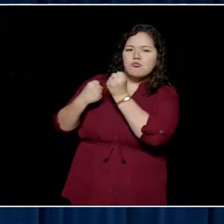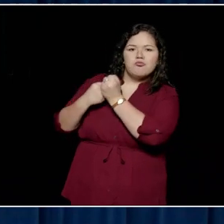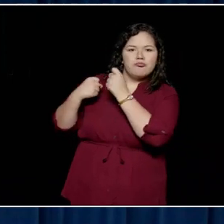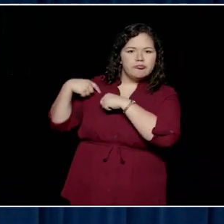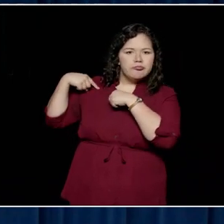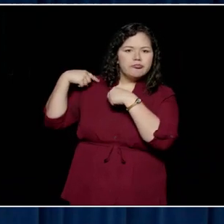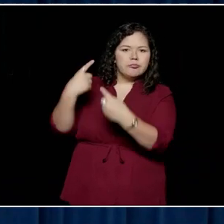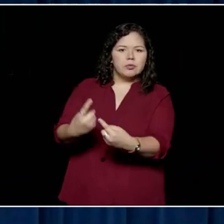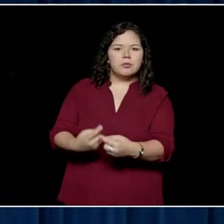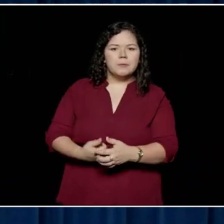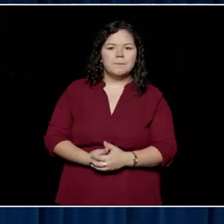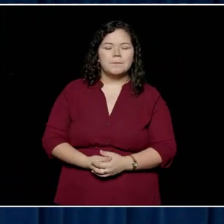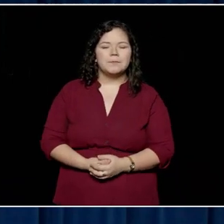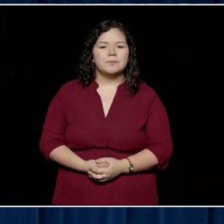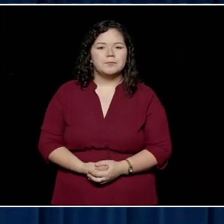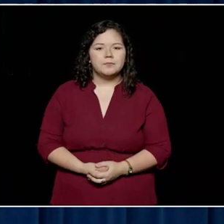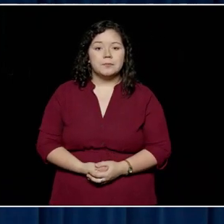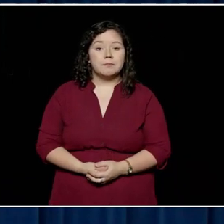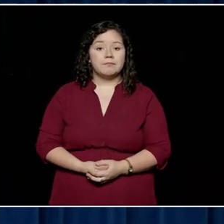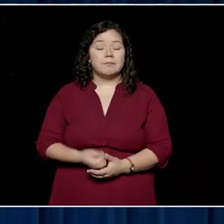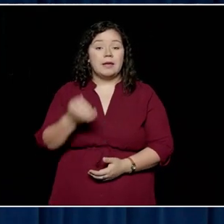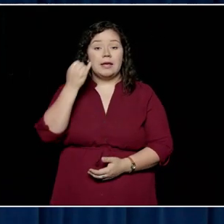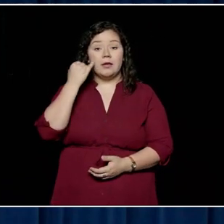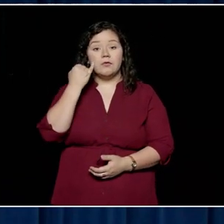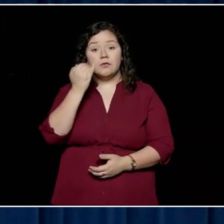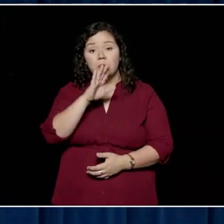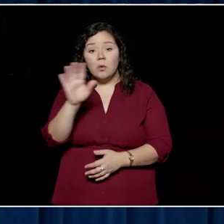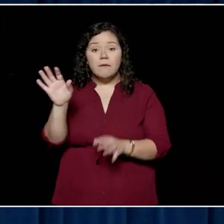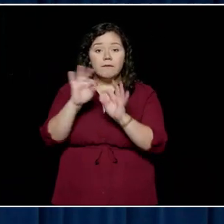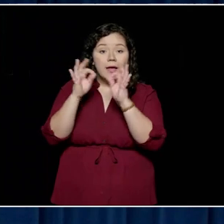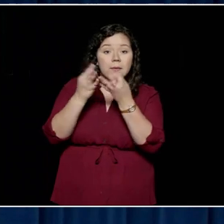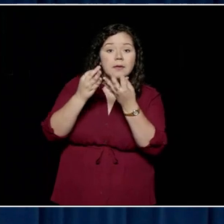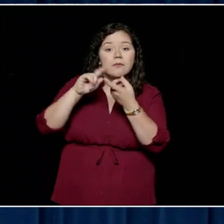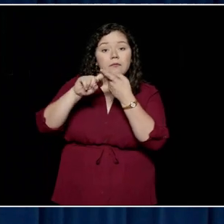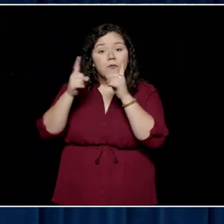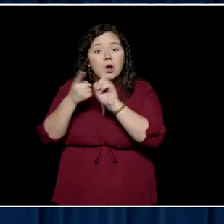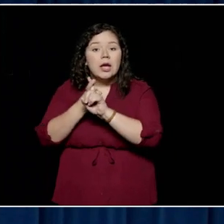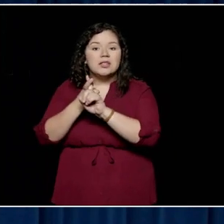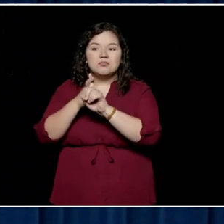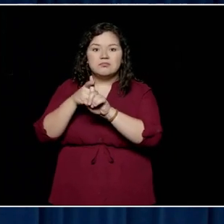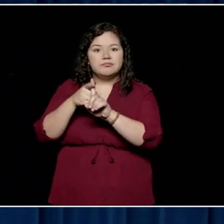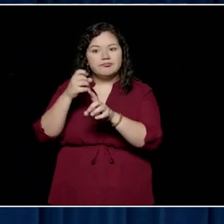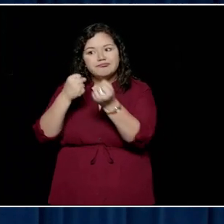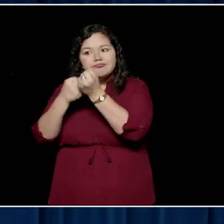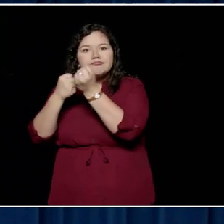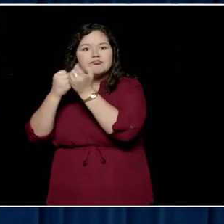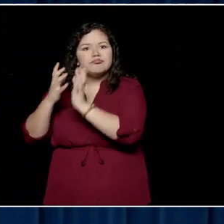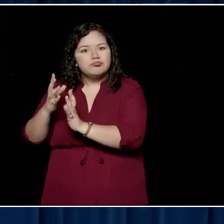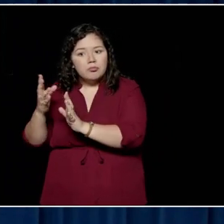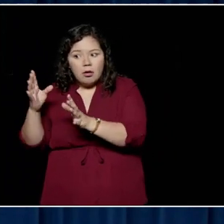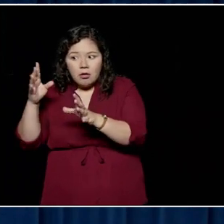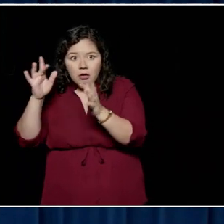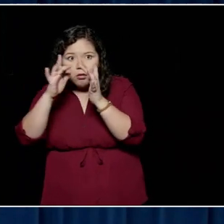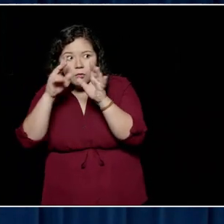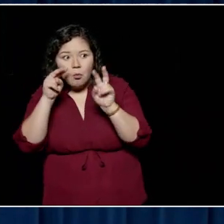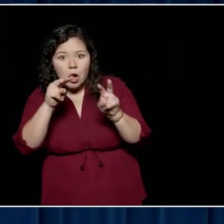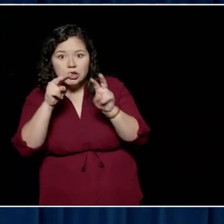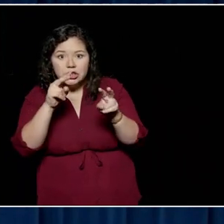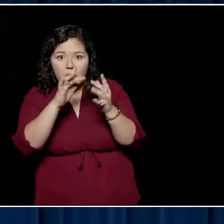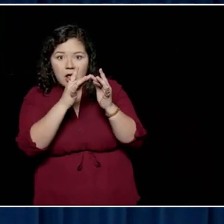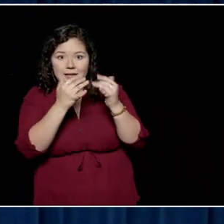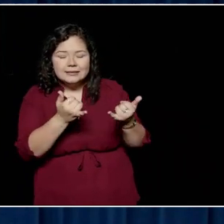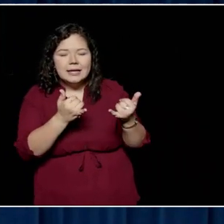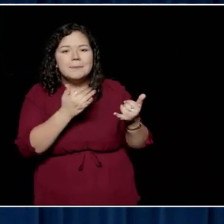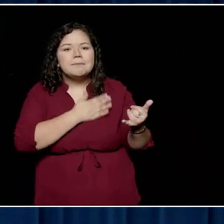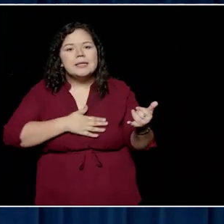who've supported you. Now, if they've joined you to watch online today, please take a moment to turn to them